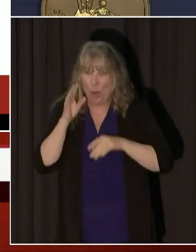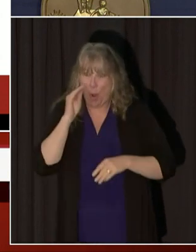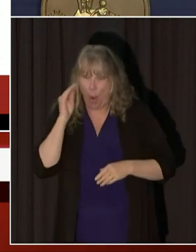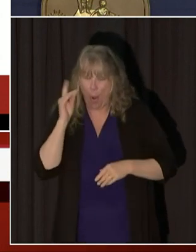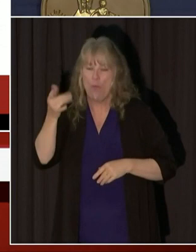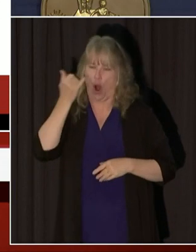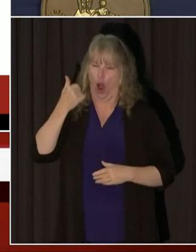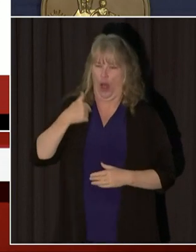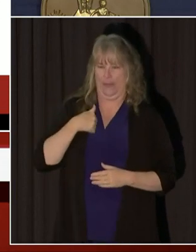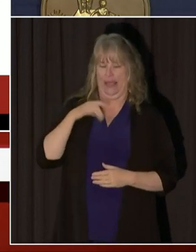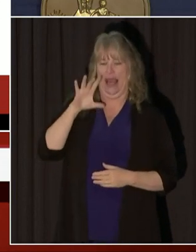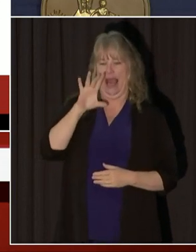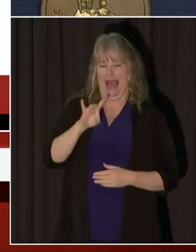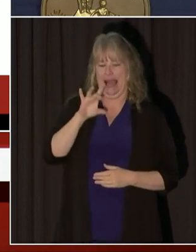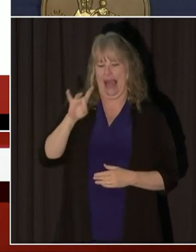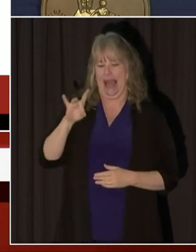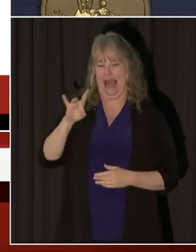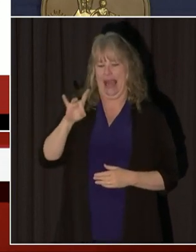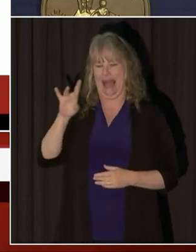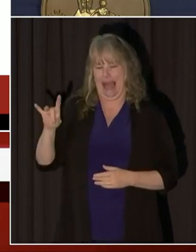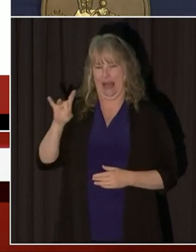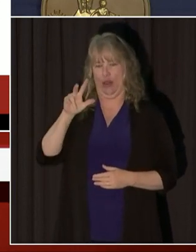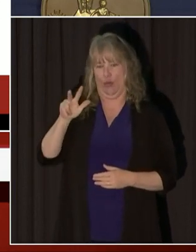us at